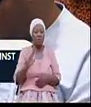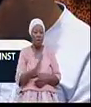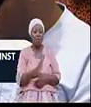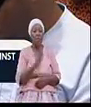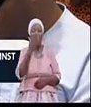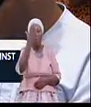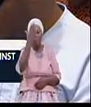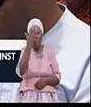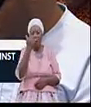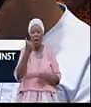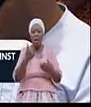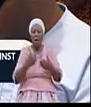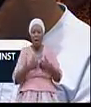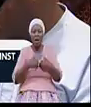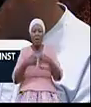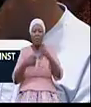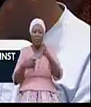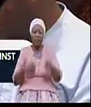hast thou